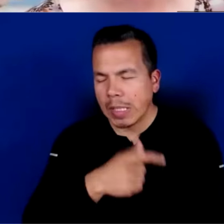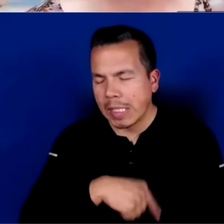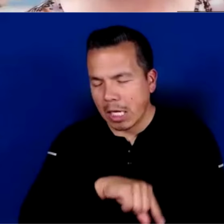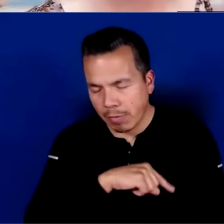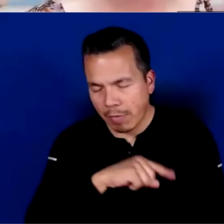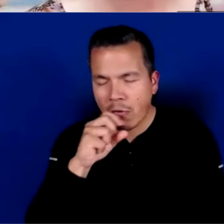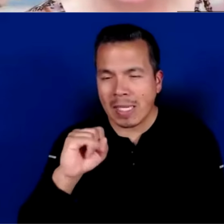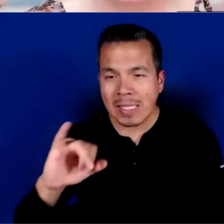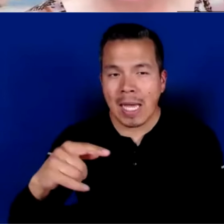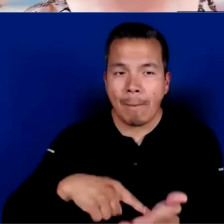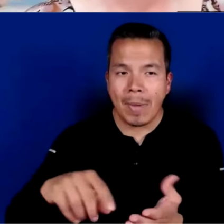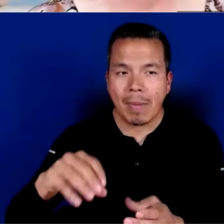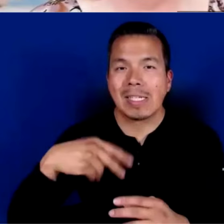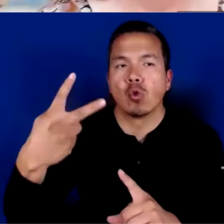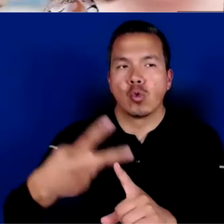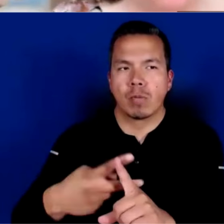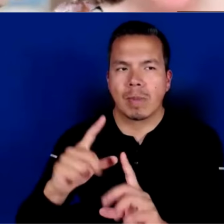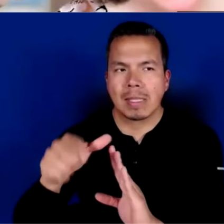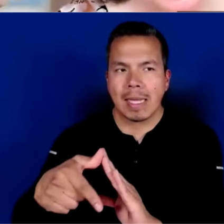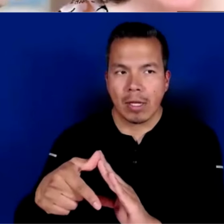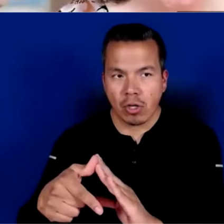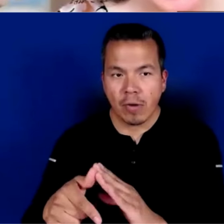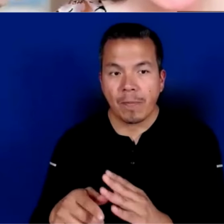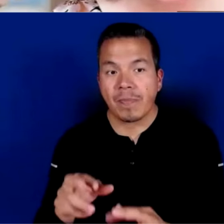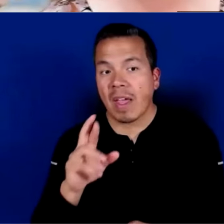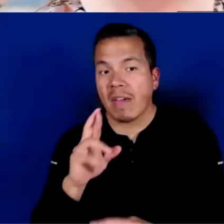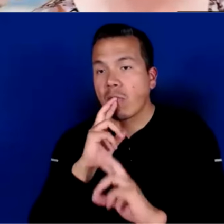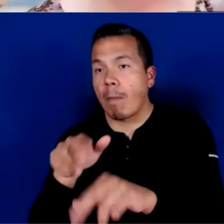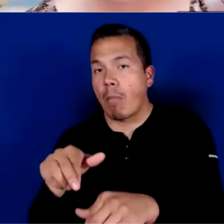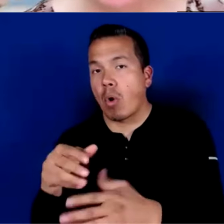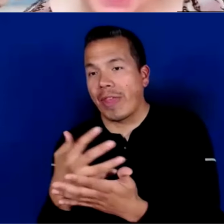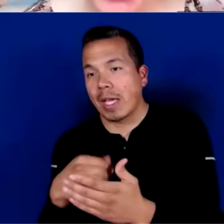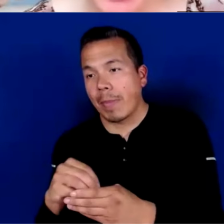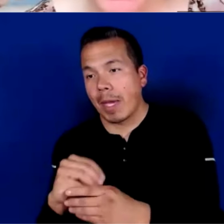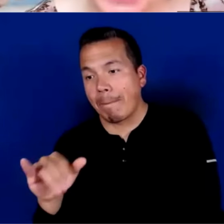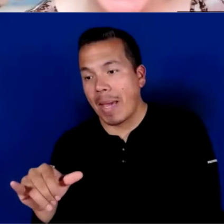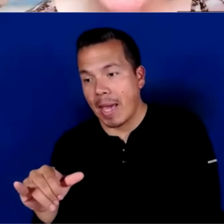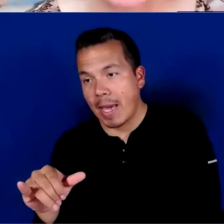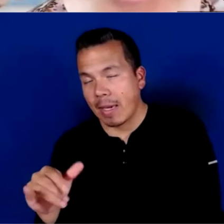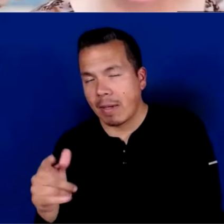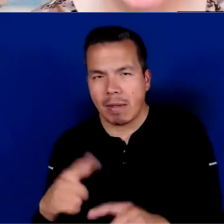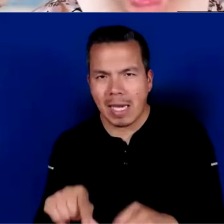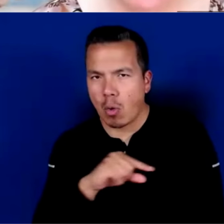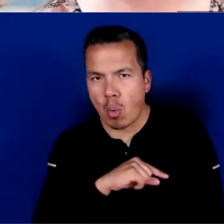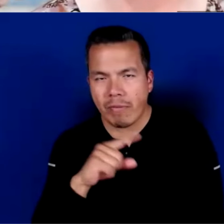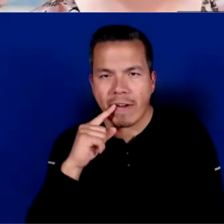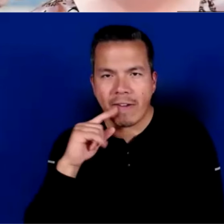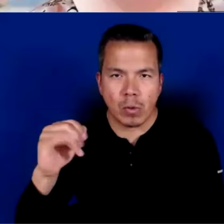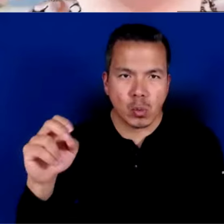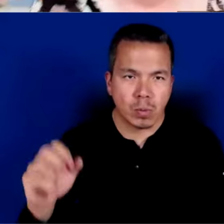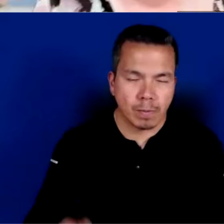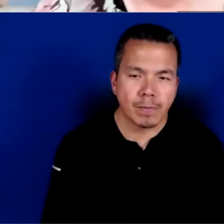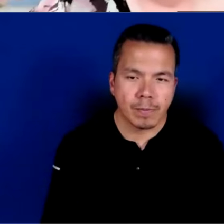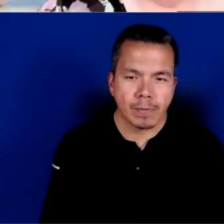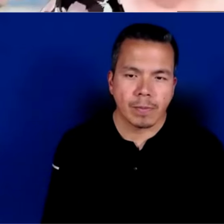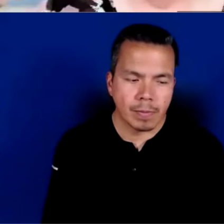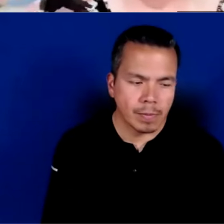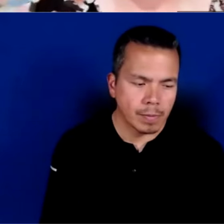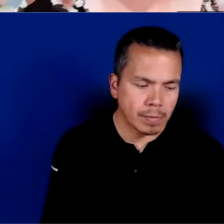SSI payment in 2 months. So you would report that income in May, and you would not be eligible for SSI in June.